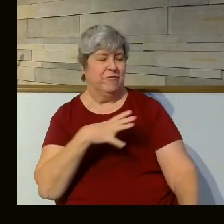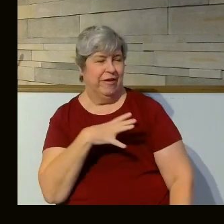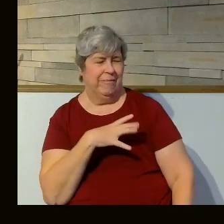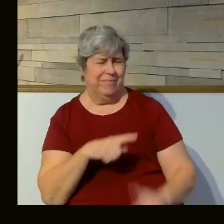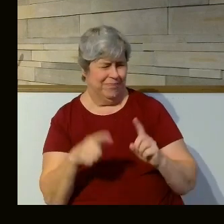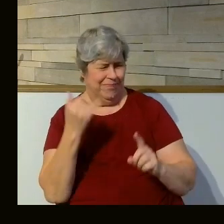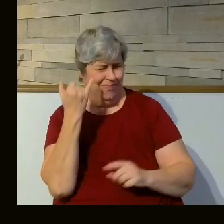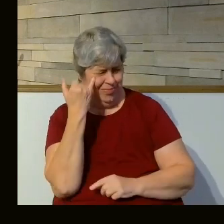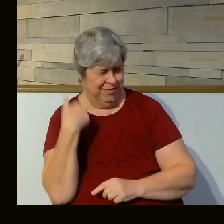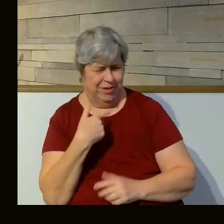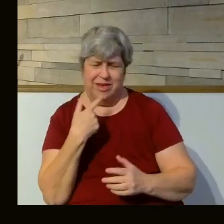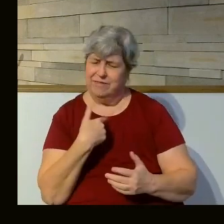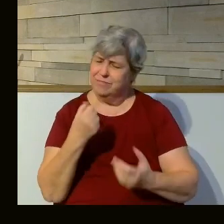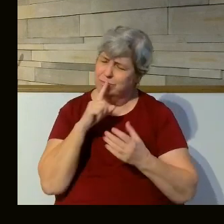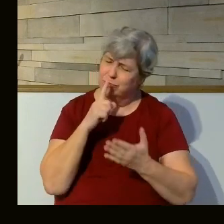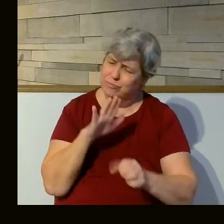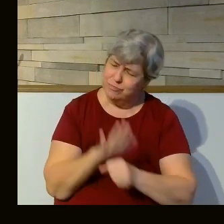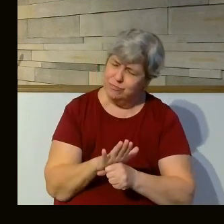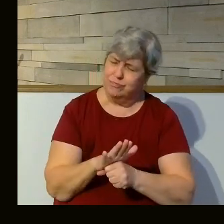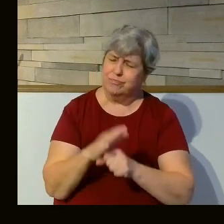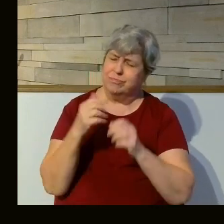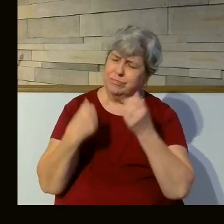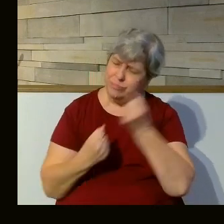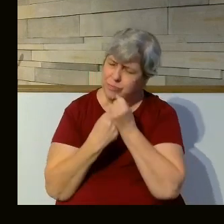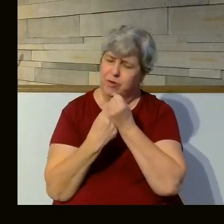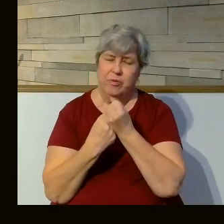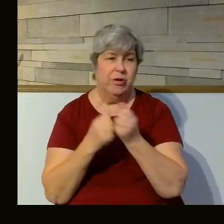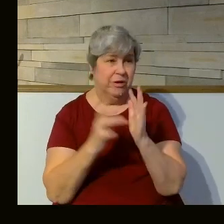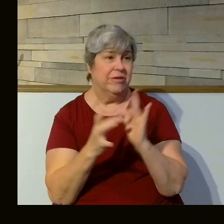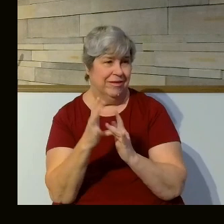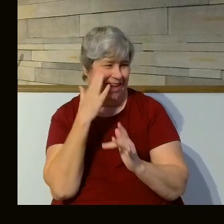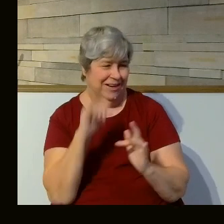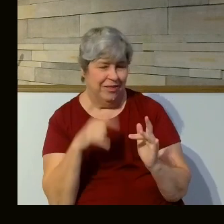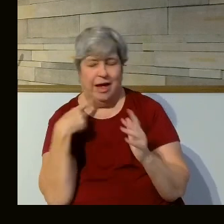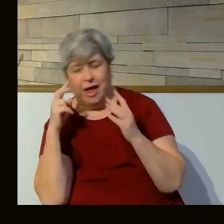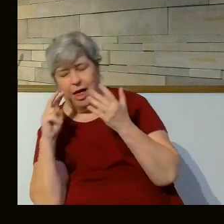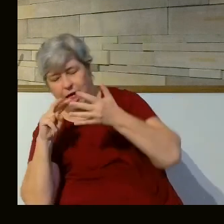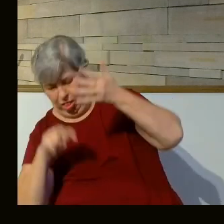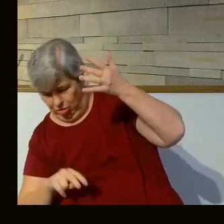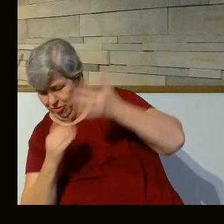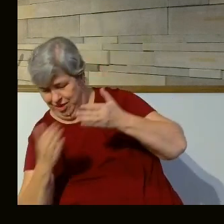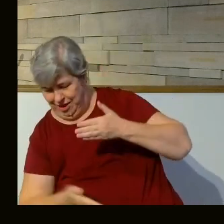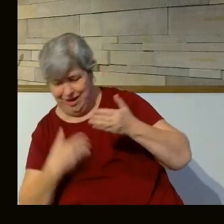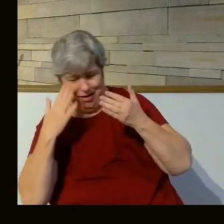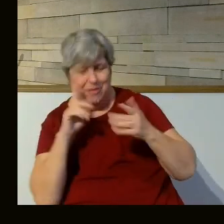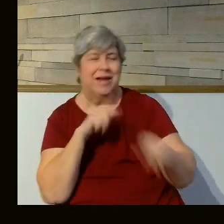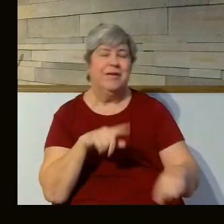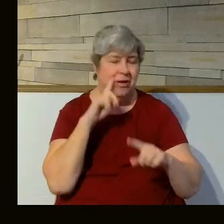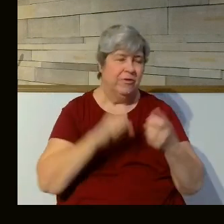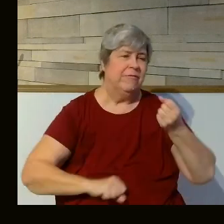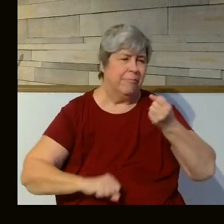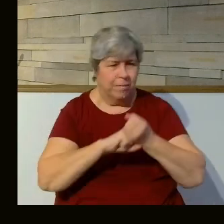I think if we have a solid rock, Jesus Christ, right? I peeked at the end of my sermon. I know the answer. If we have a